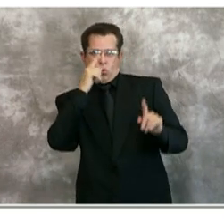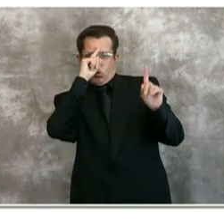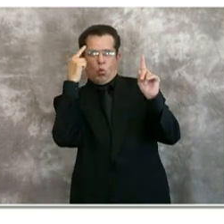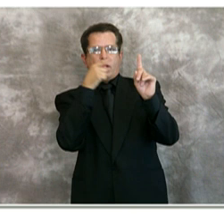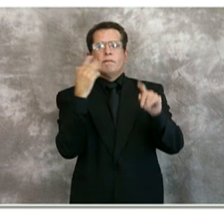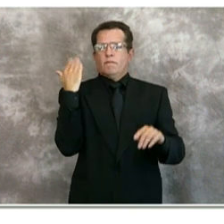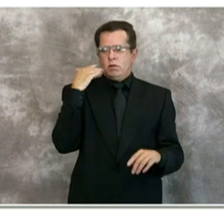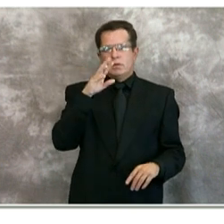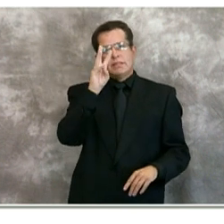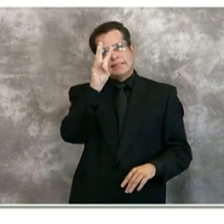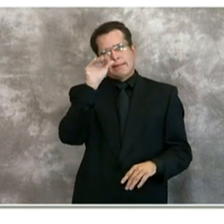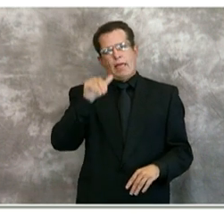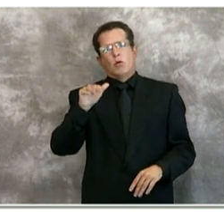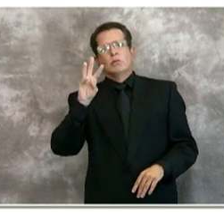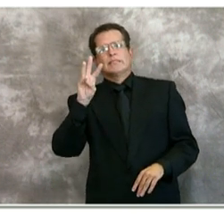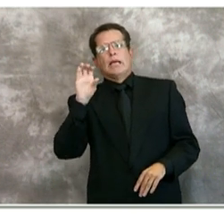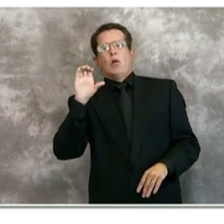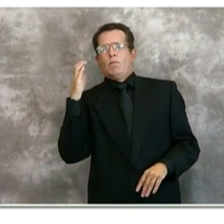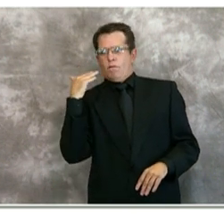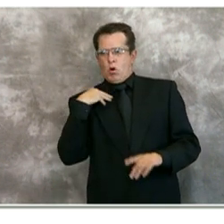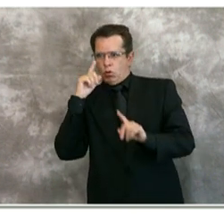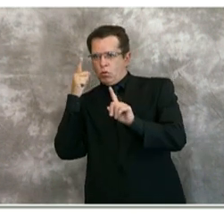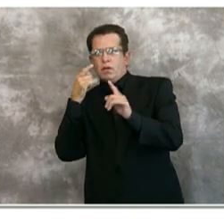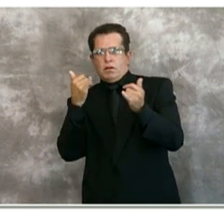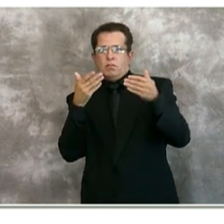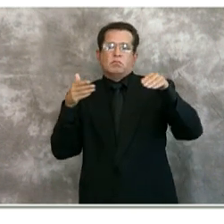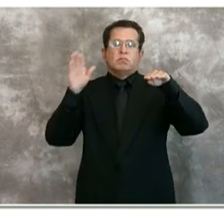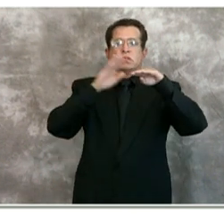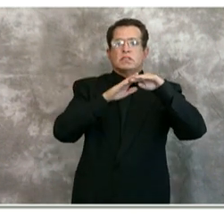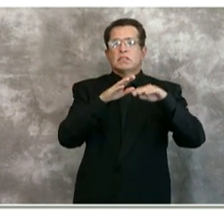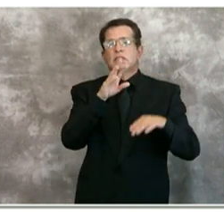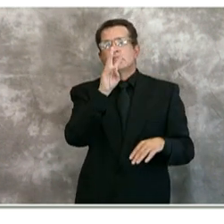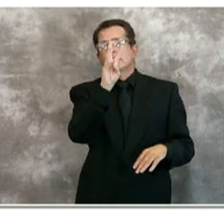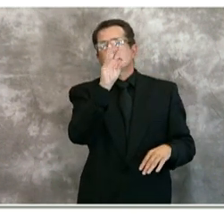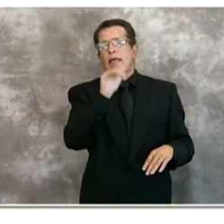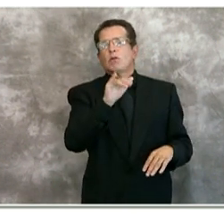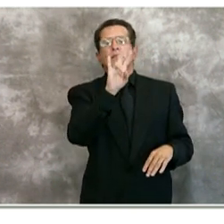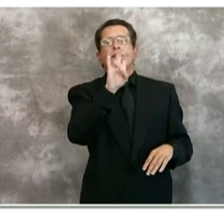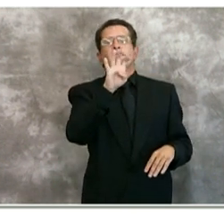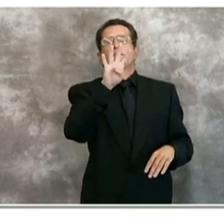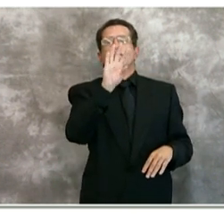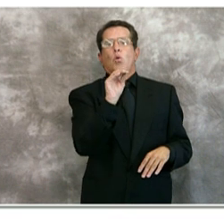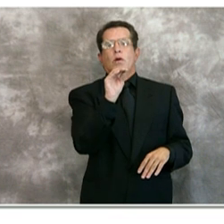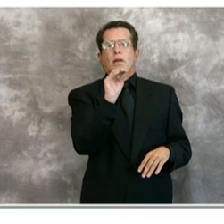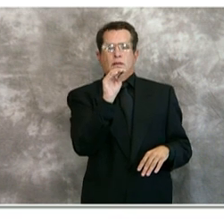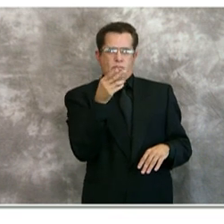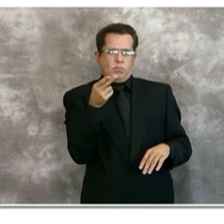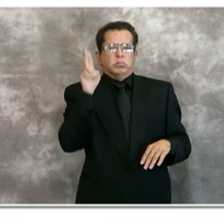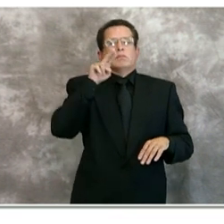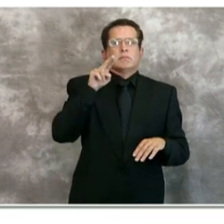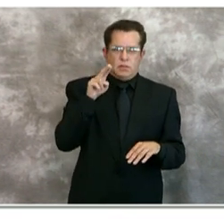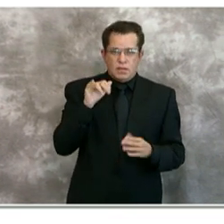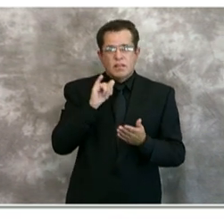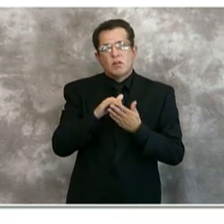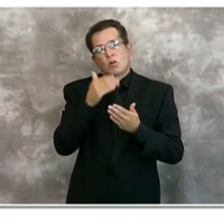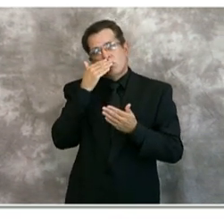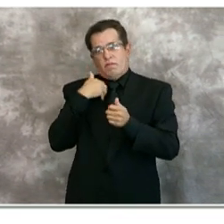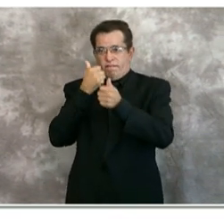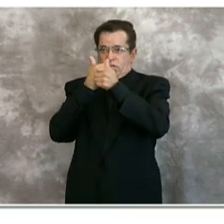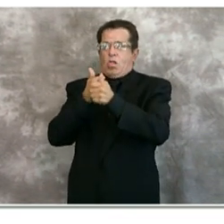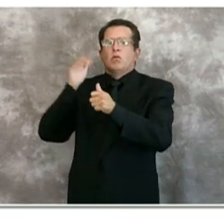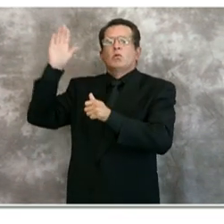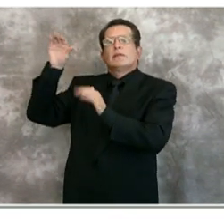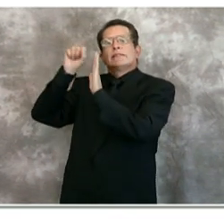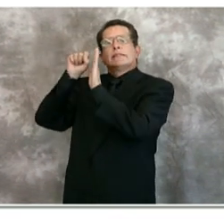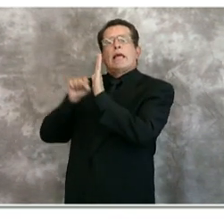at 6,600. We're now at 6,740. This is just in alignment with the number that the state of California projects for